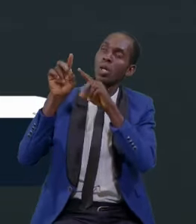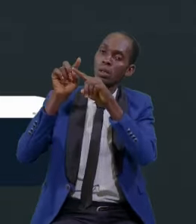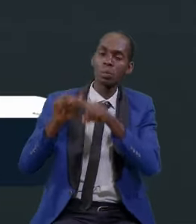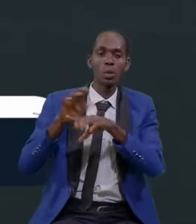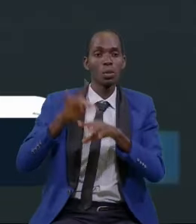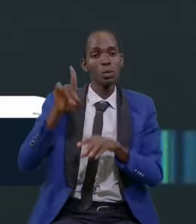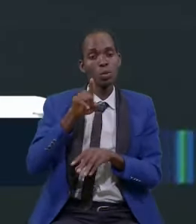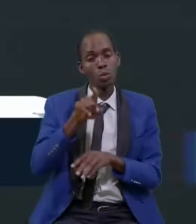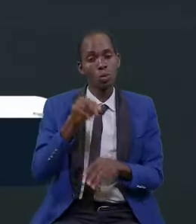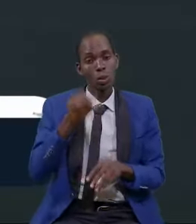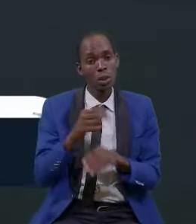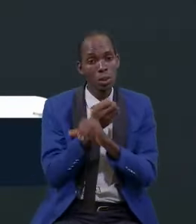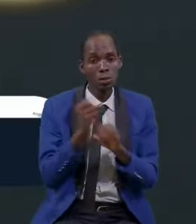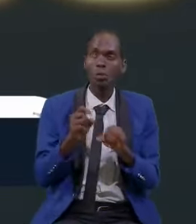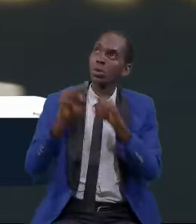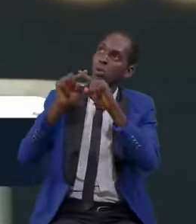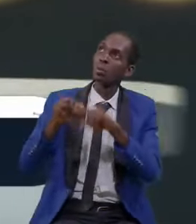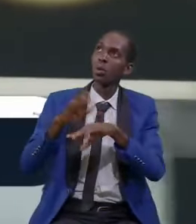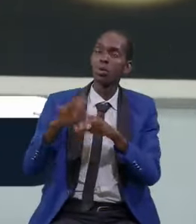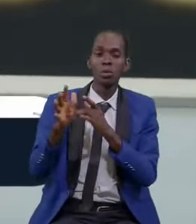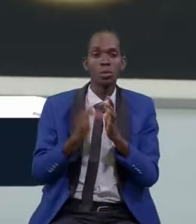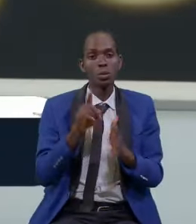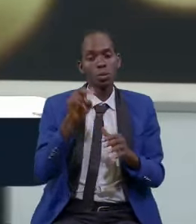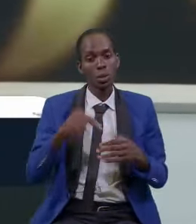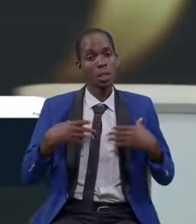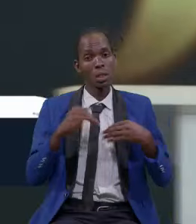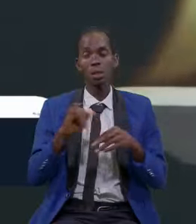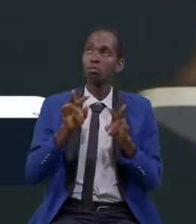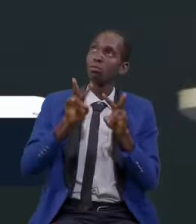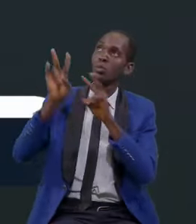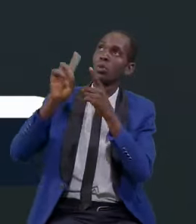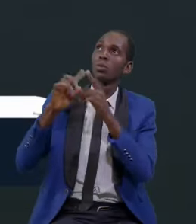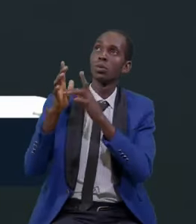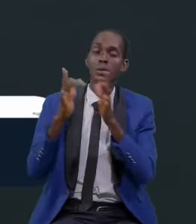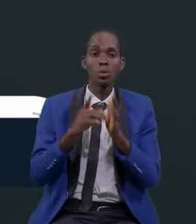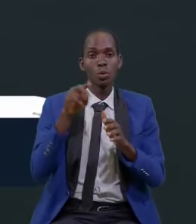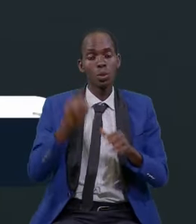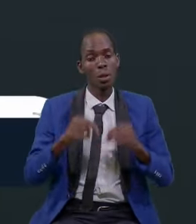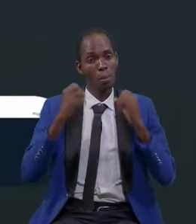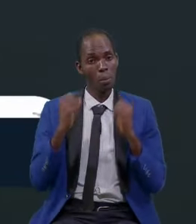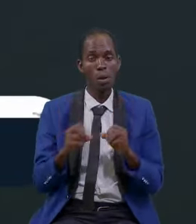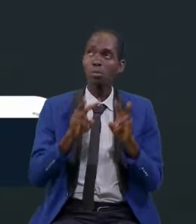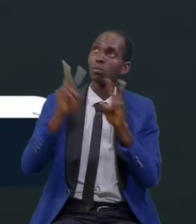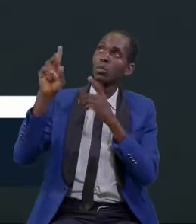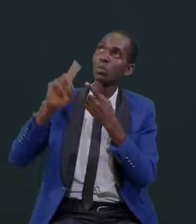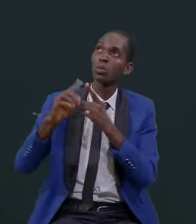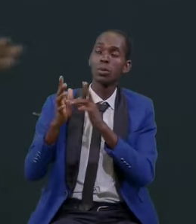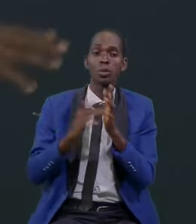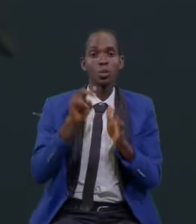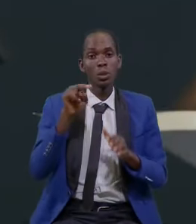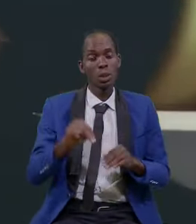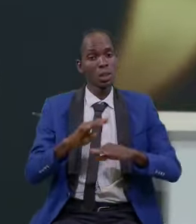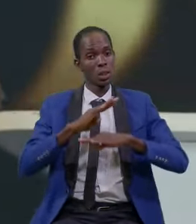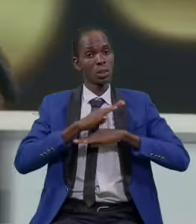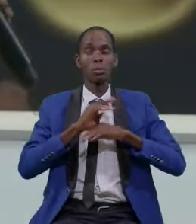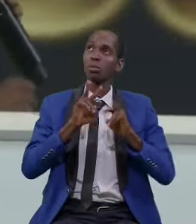You need healing, you look unto Jesus. You need power, you look unto Jesus. You need satisfaction, you look unto